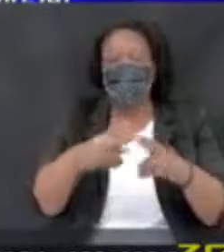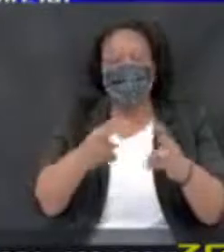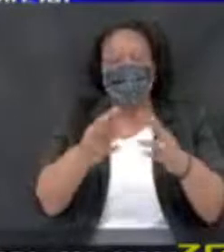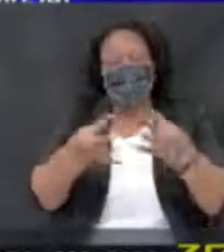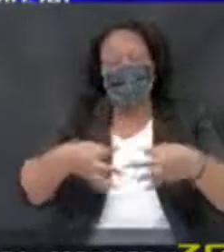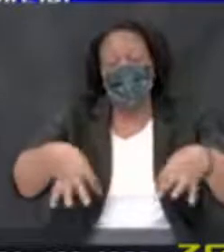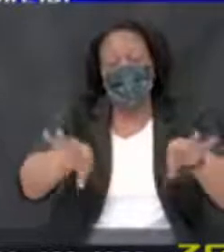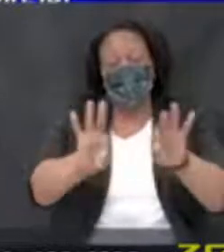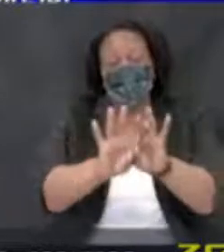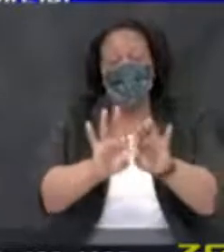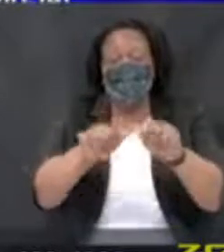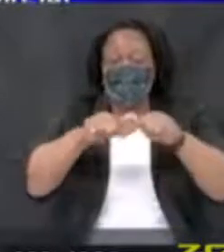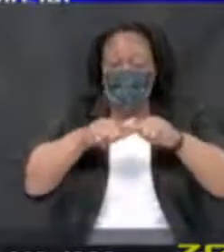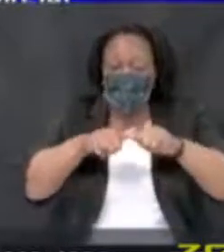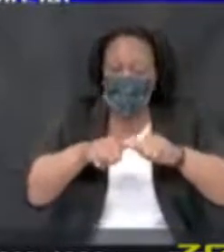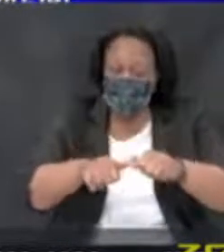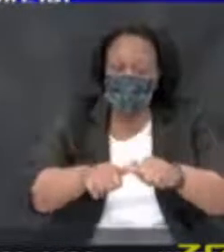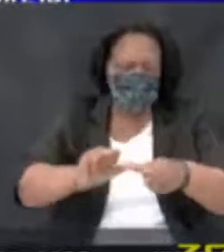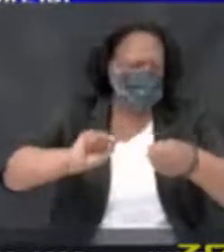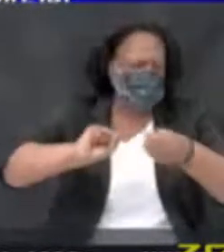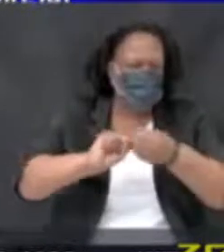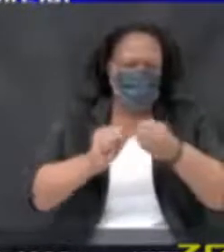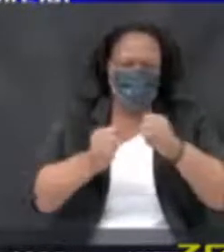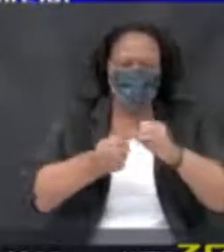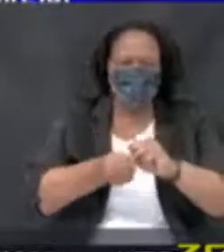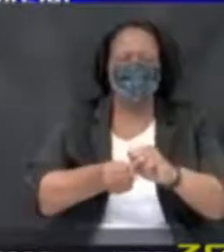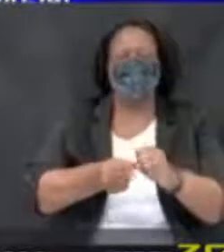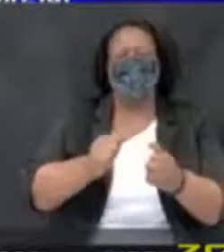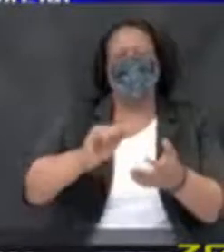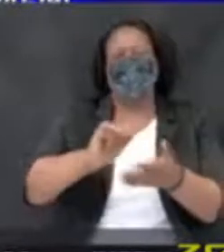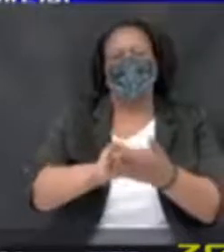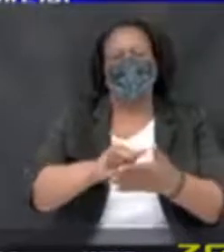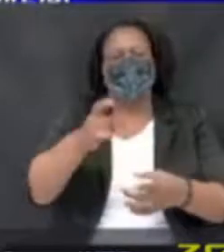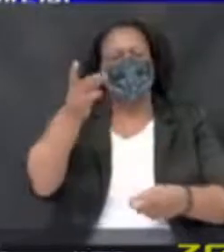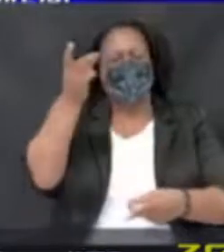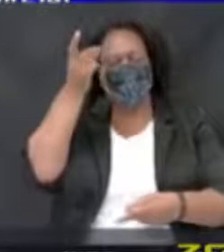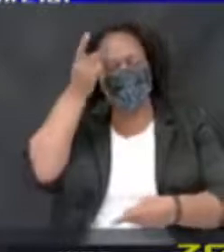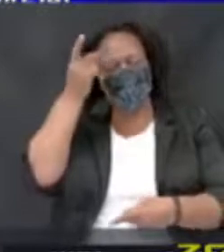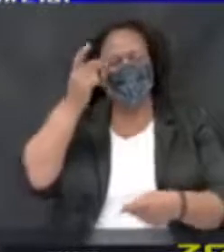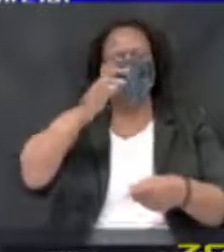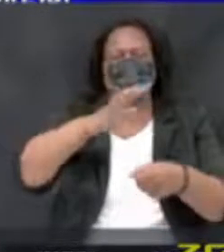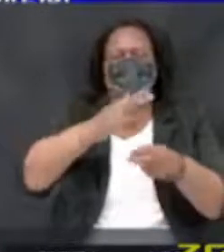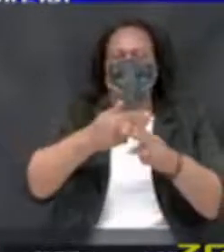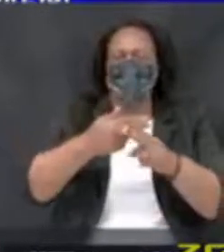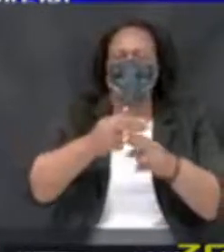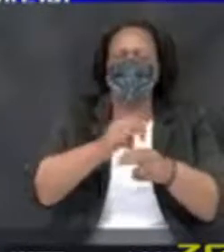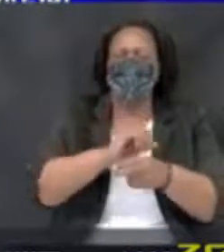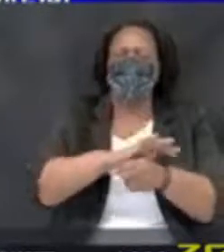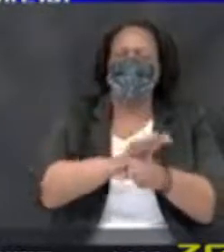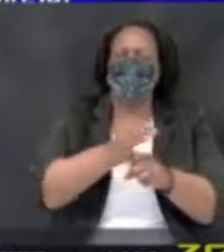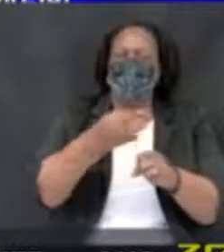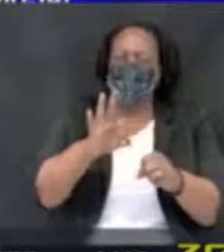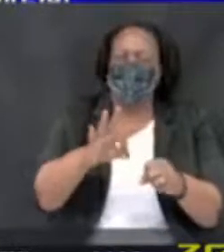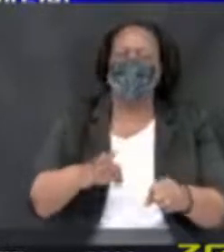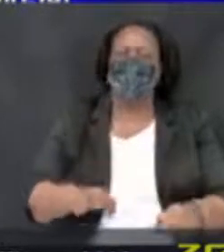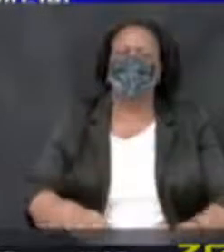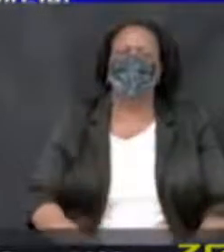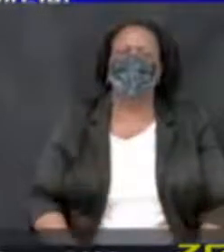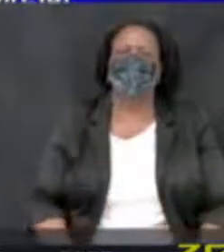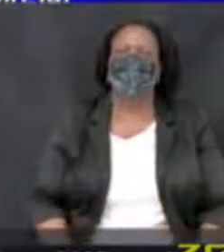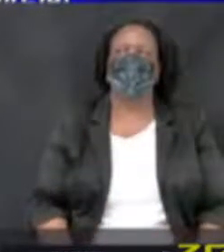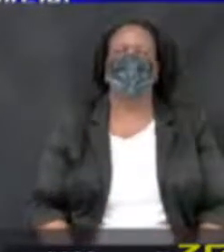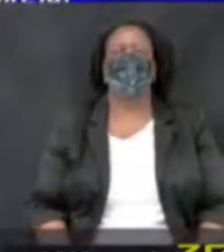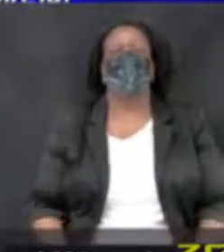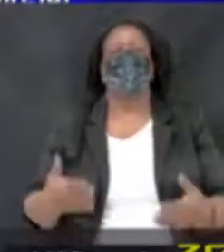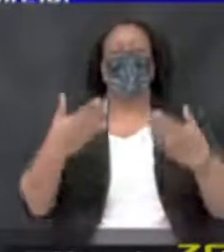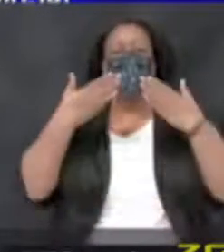we continue the fight against this dreadful disease. So thank